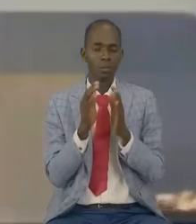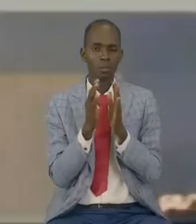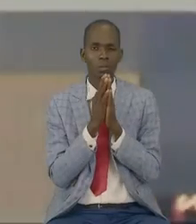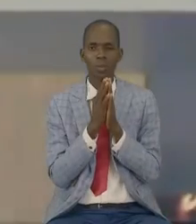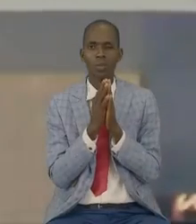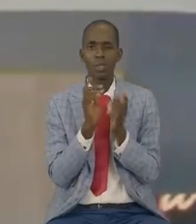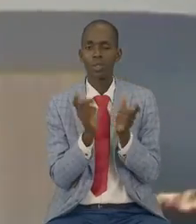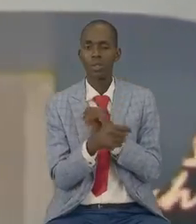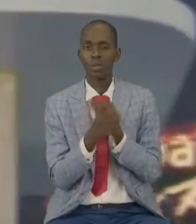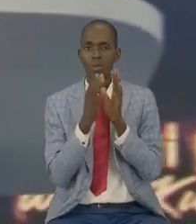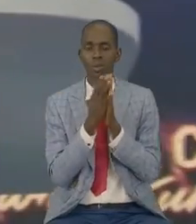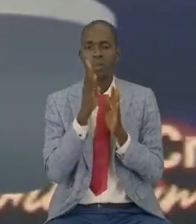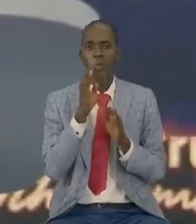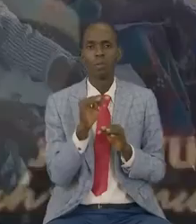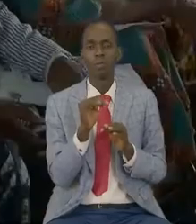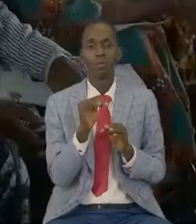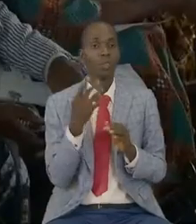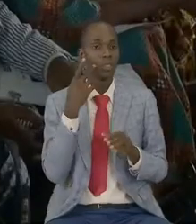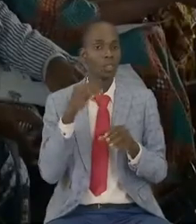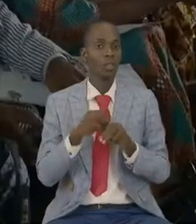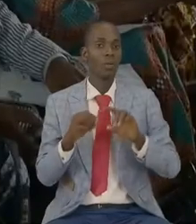1 Samuel chapter 1, and I'm reading from verse 10.